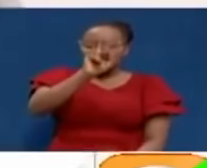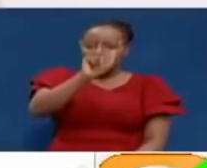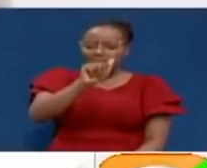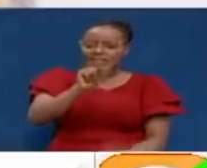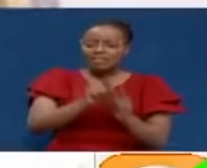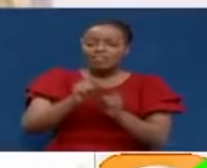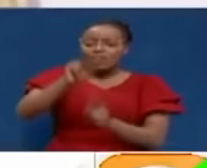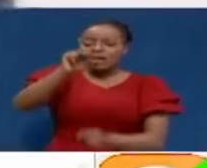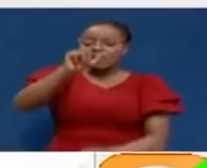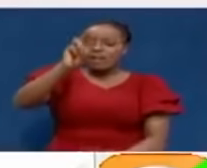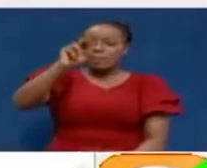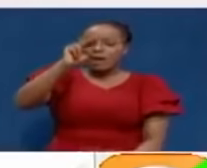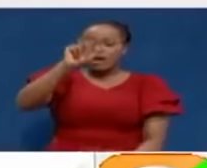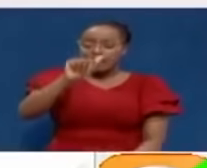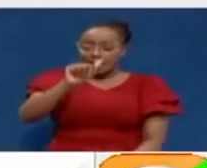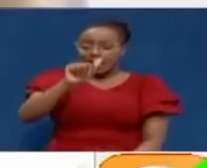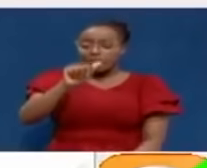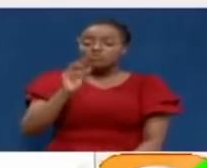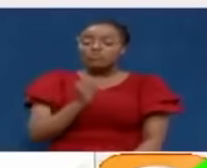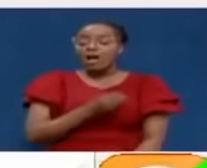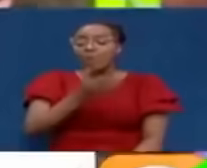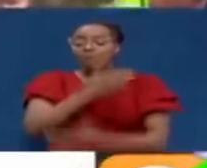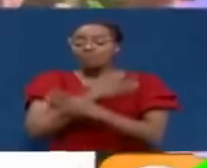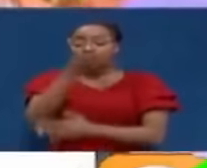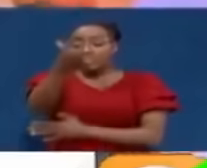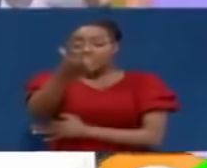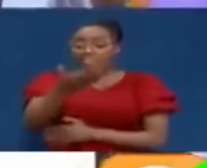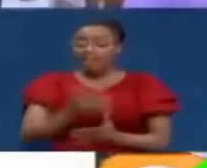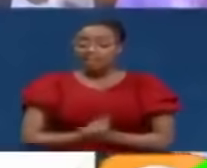Tutakupeleka mpaka Namanga kwa ndugu yetu Toishi ambaye ako hapa.